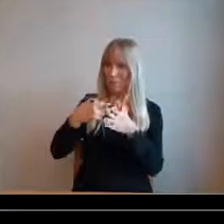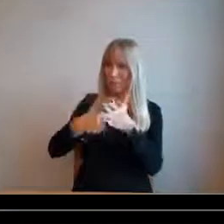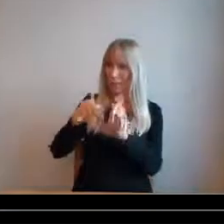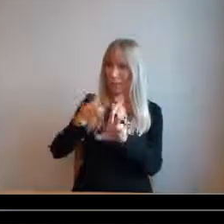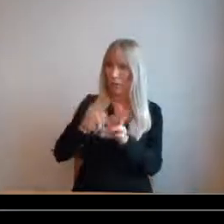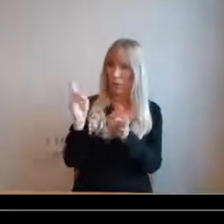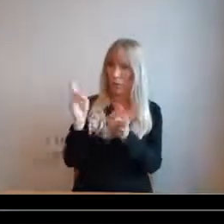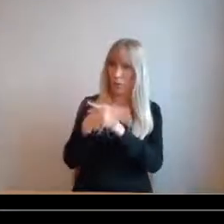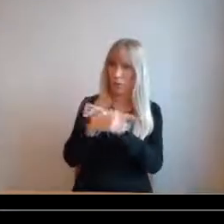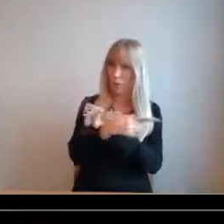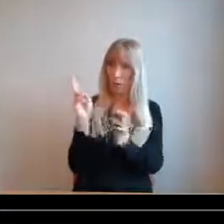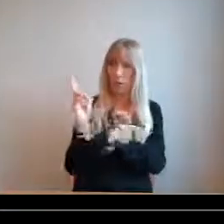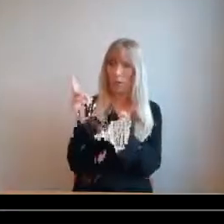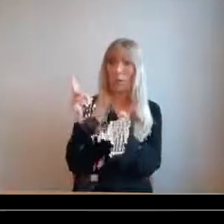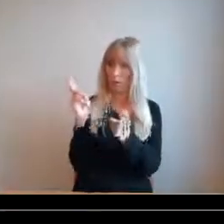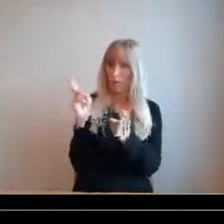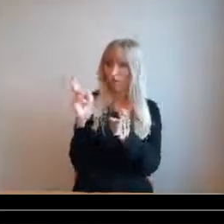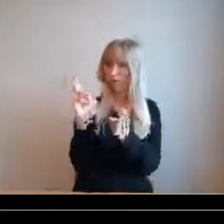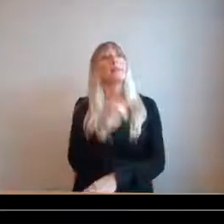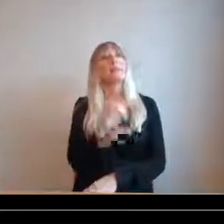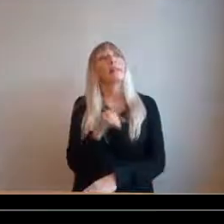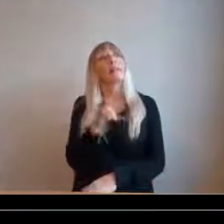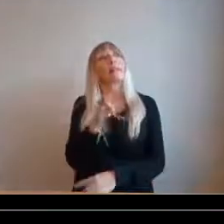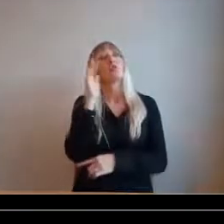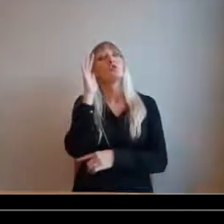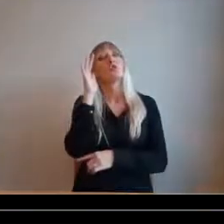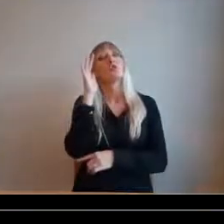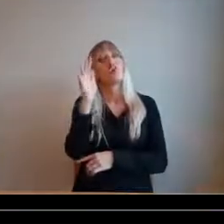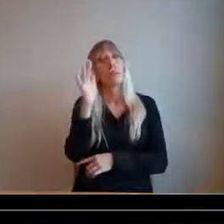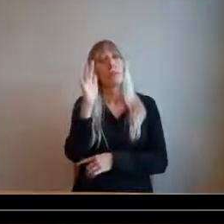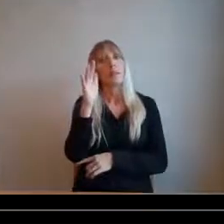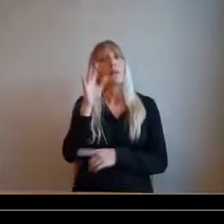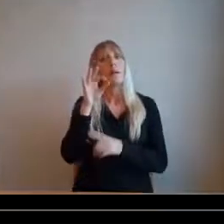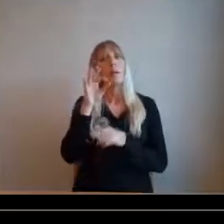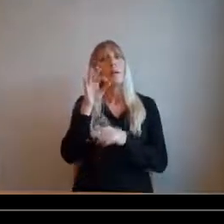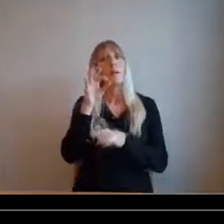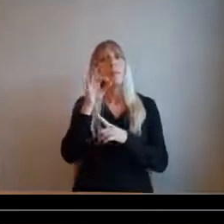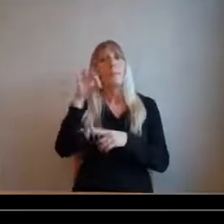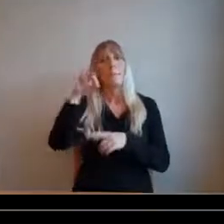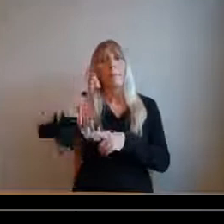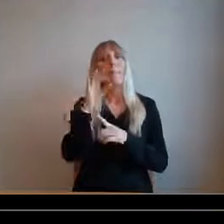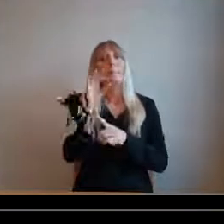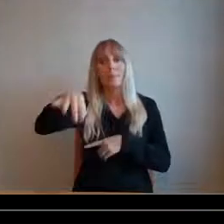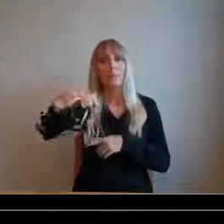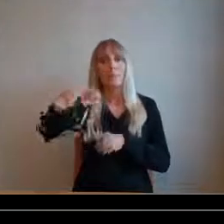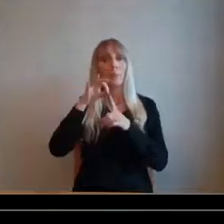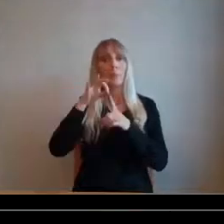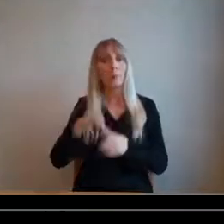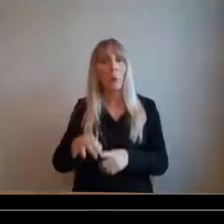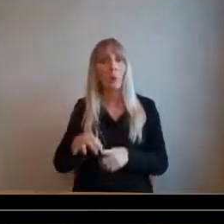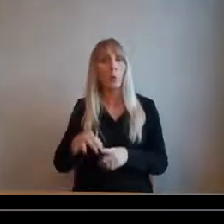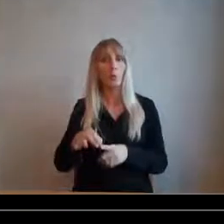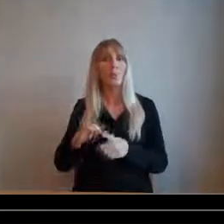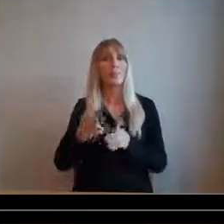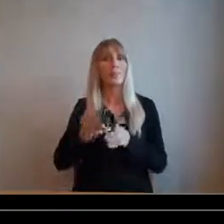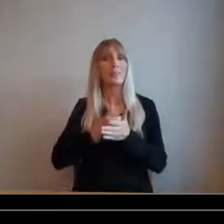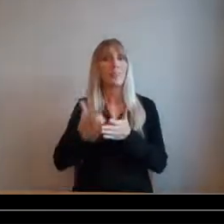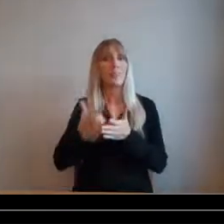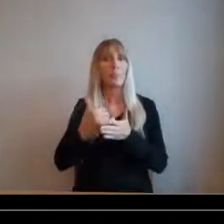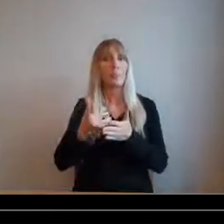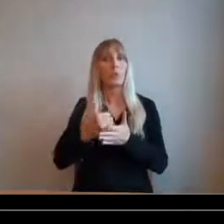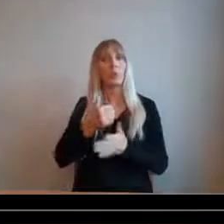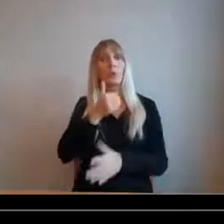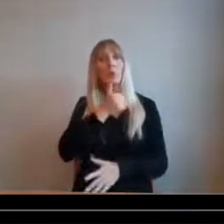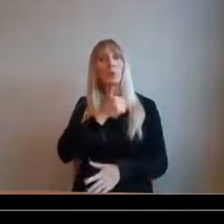mean, the trees planting proposal for the environmental mitigation would typically make use of immature